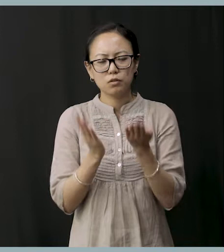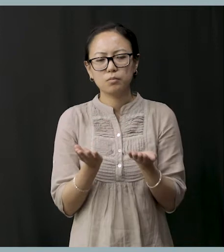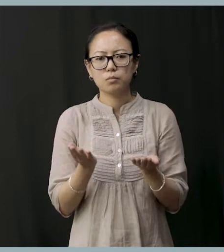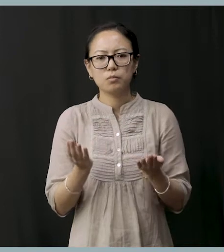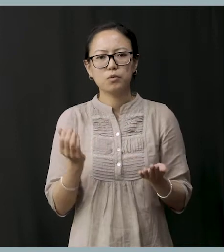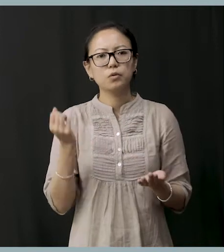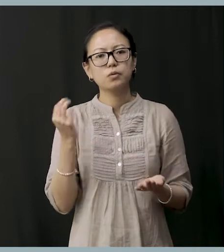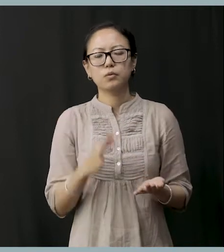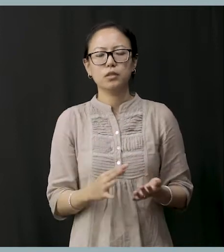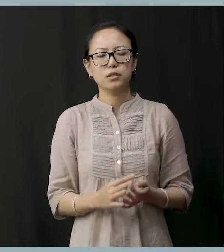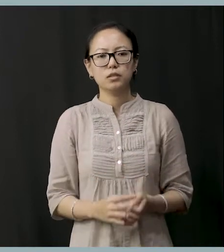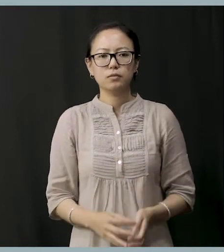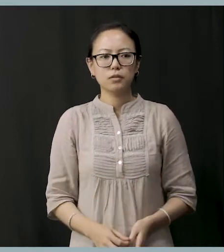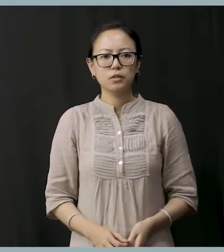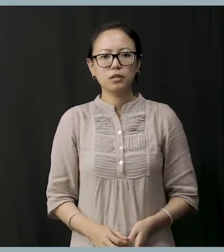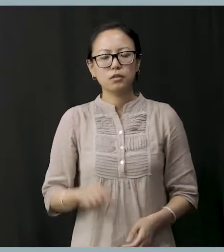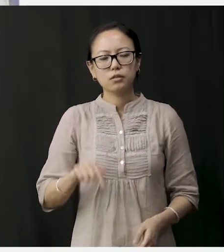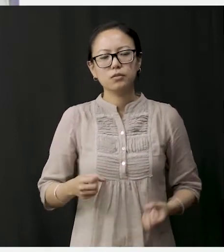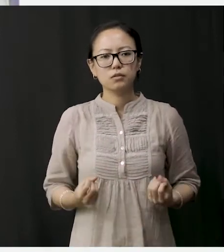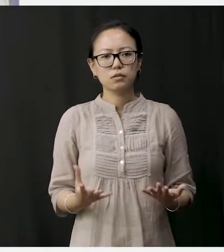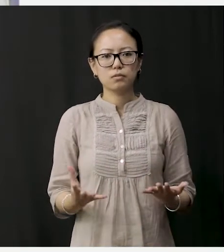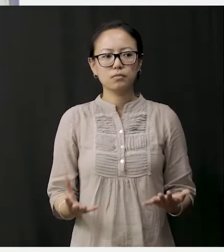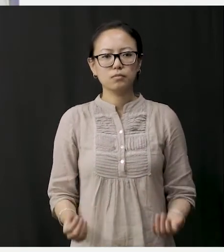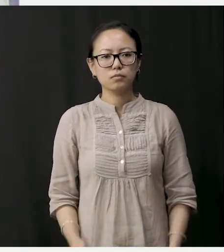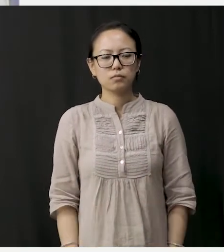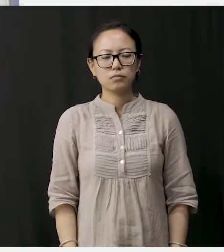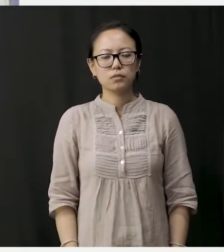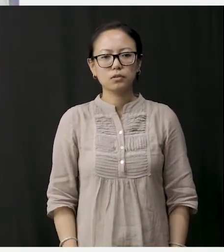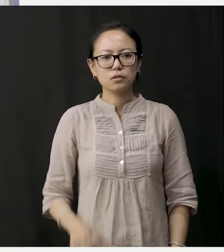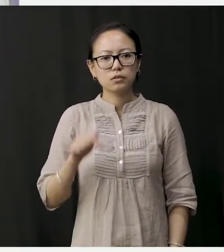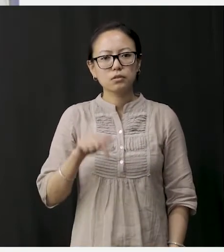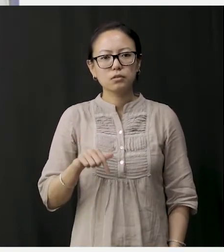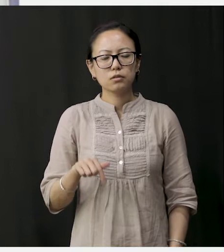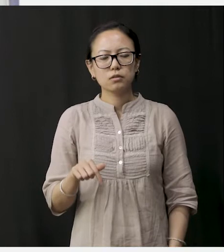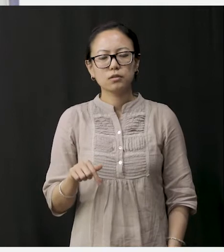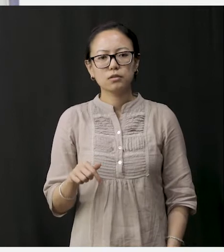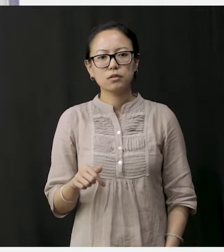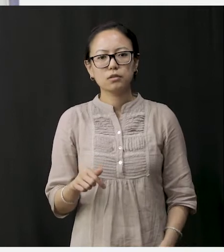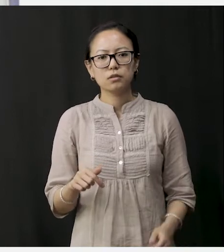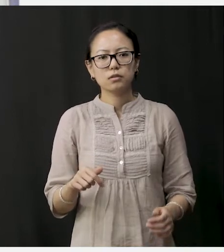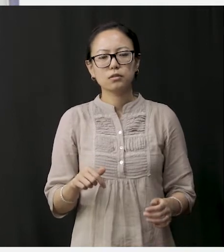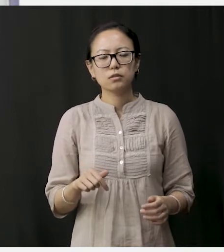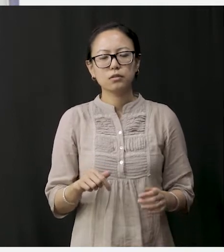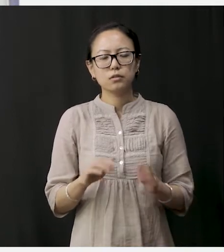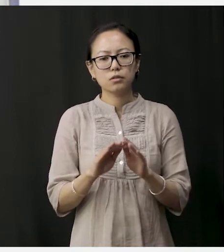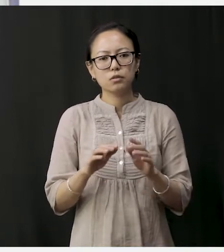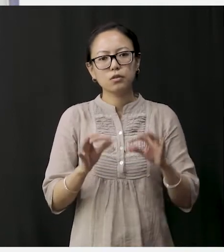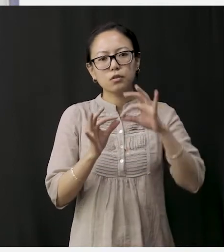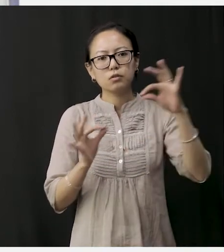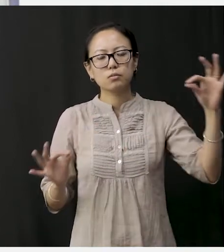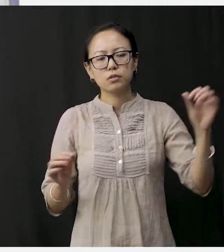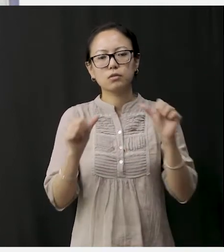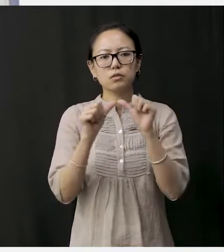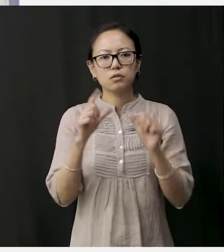can refer to that. Now, let me begin. So this lesson is about Aling, okay? So Aling